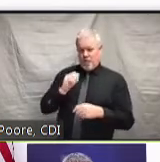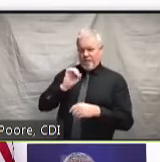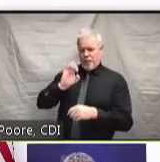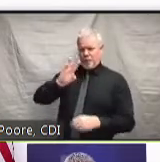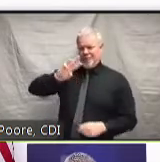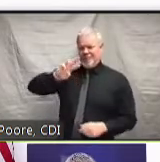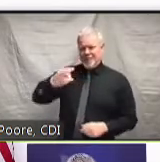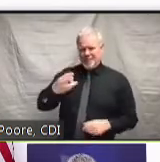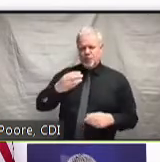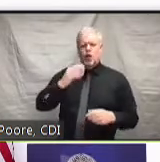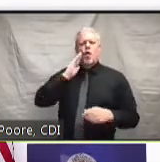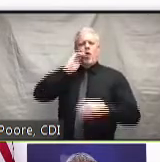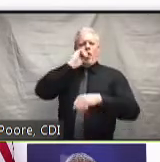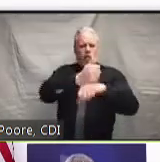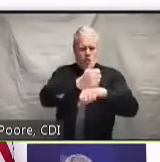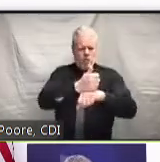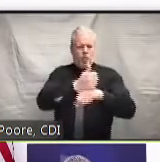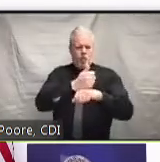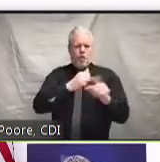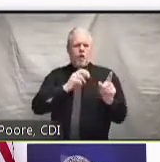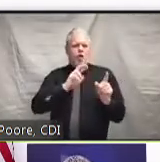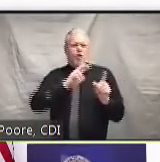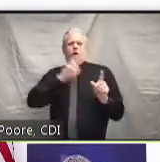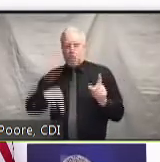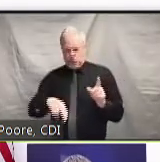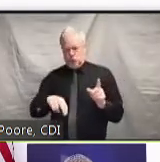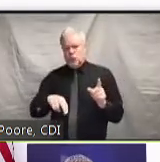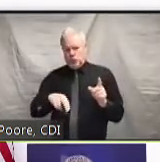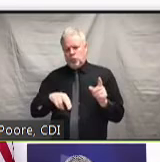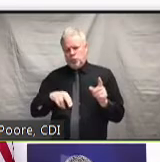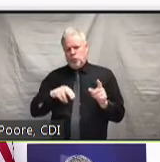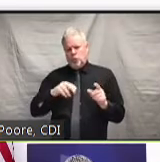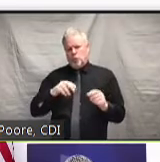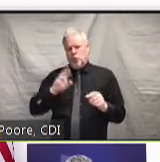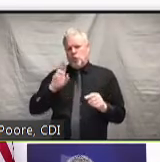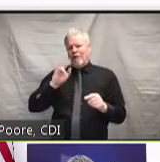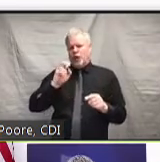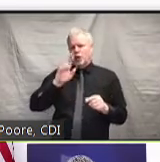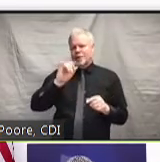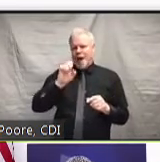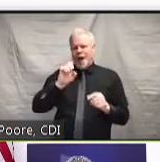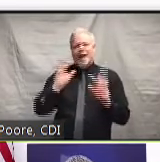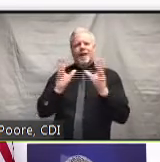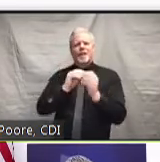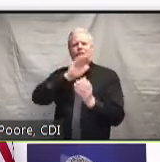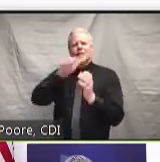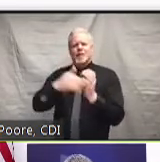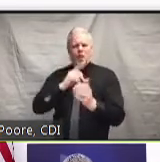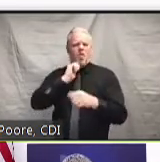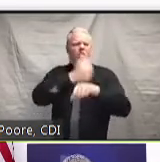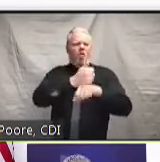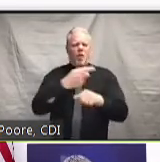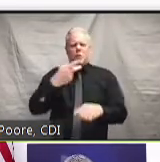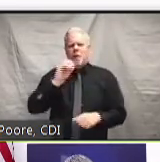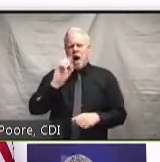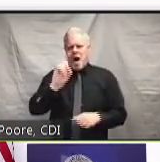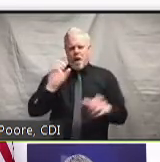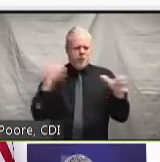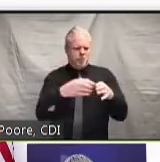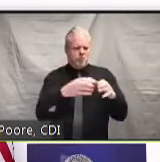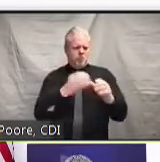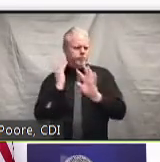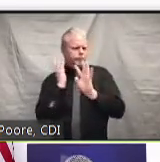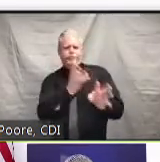held at Mount Olivet Baptist Church last week, the county is working with Common Ground Healthcare, the City of Rochester, the